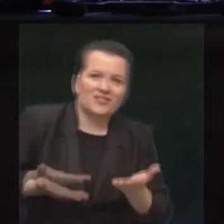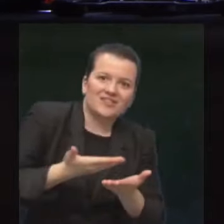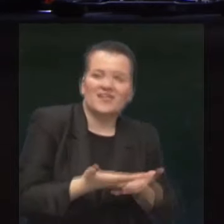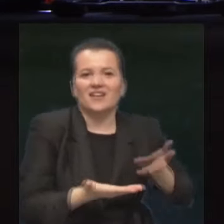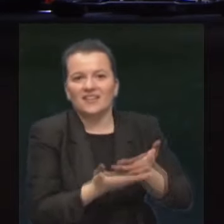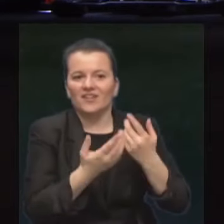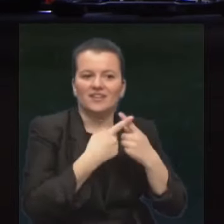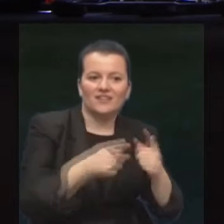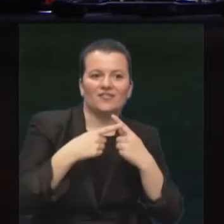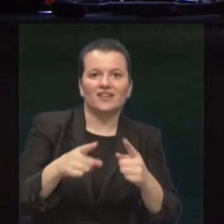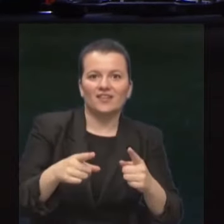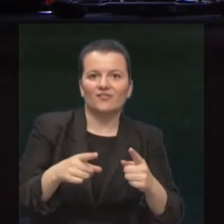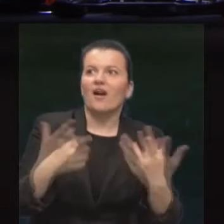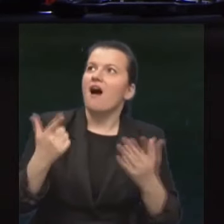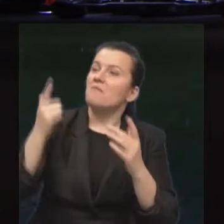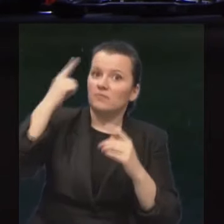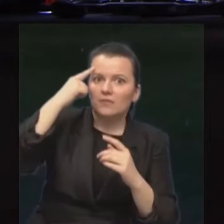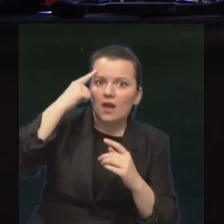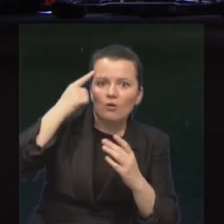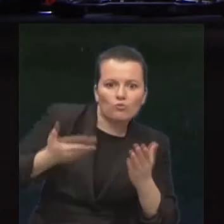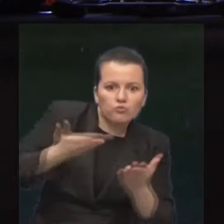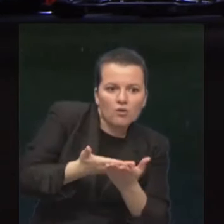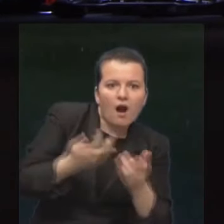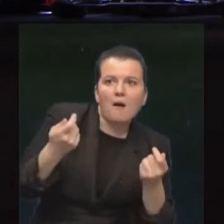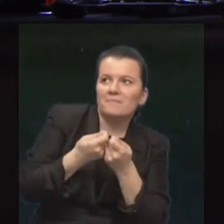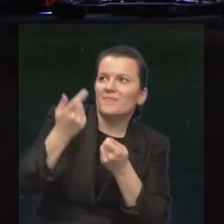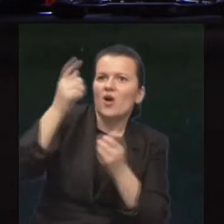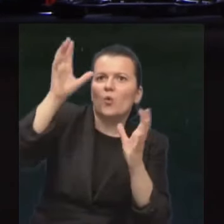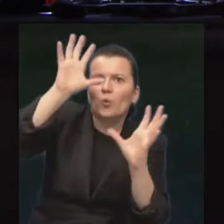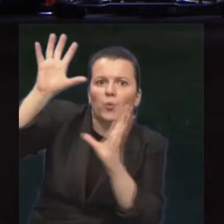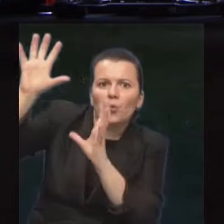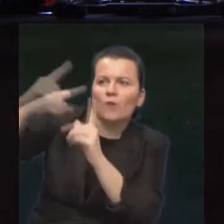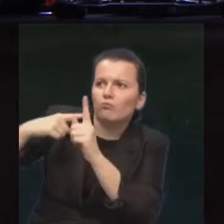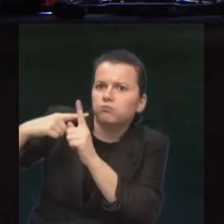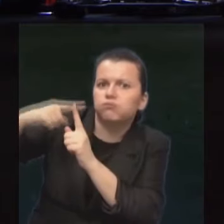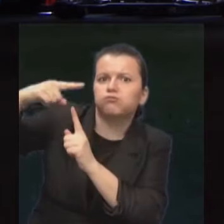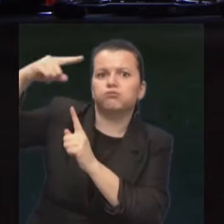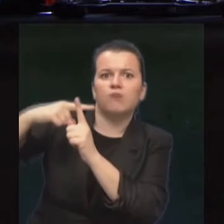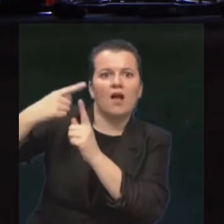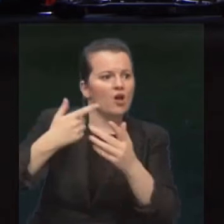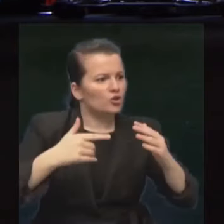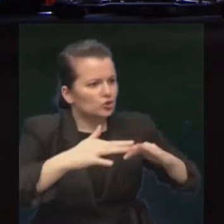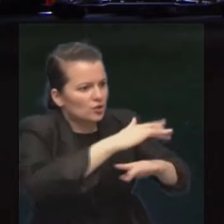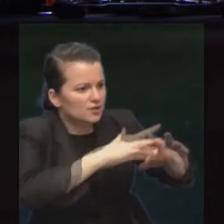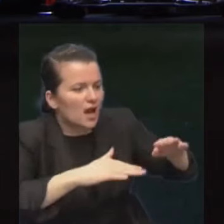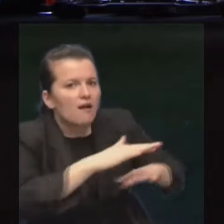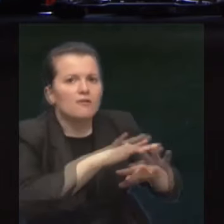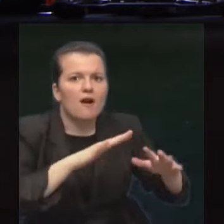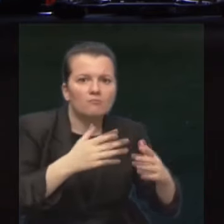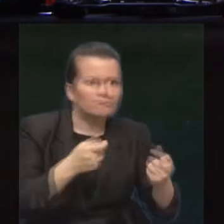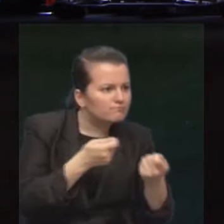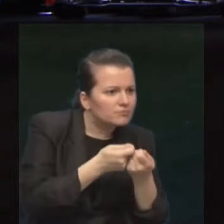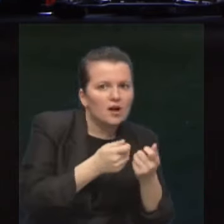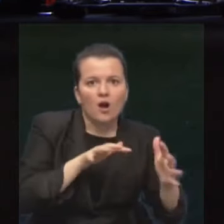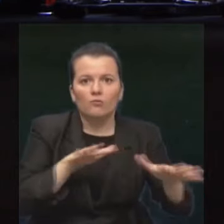and societal challenges. So embodied by each and every one of the group's 170,000 employees throughout the world,